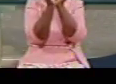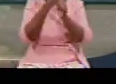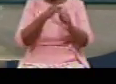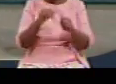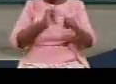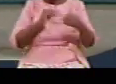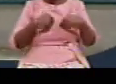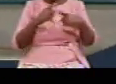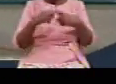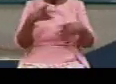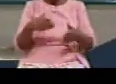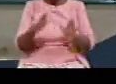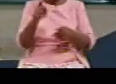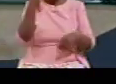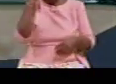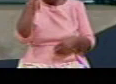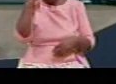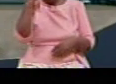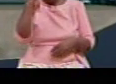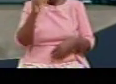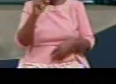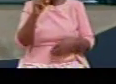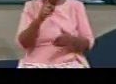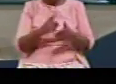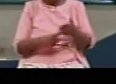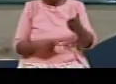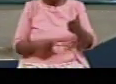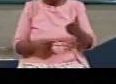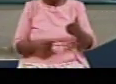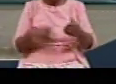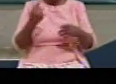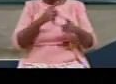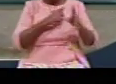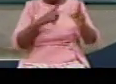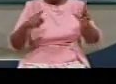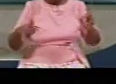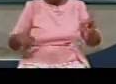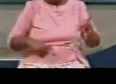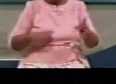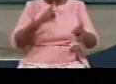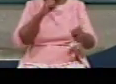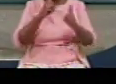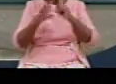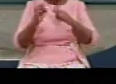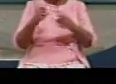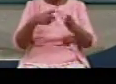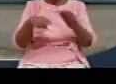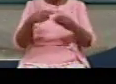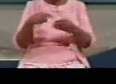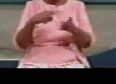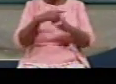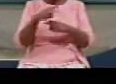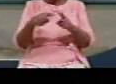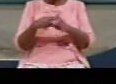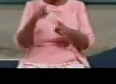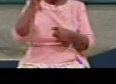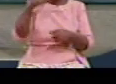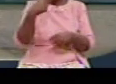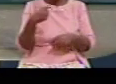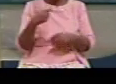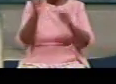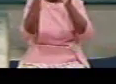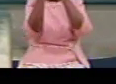know what the Lord talks about when He says